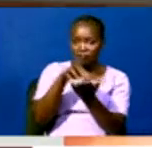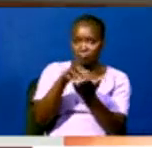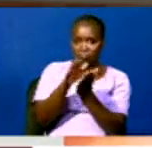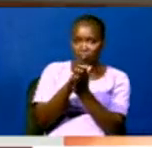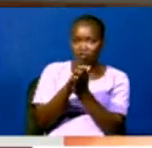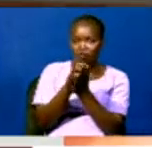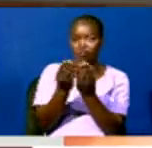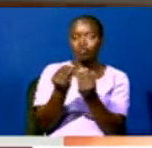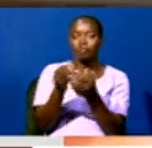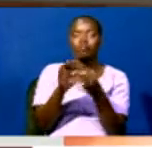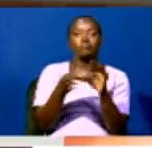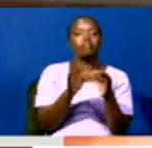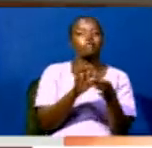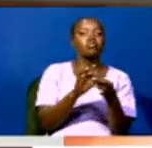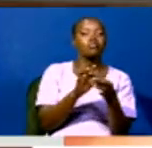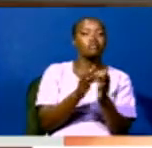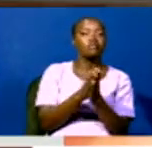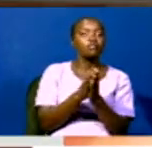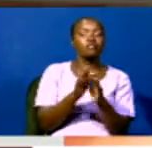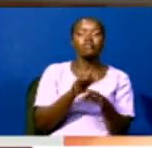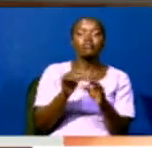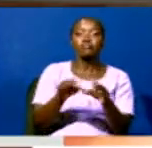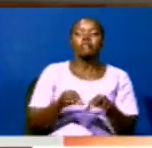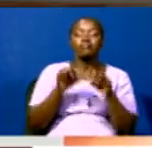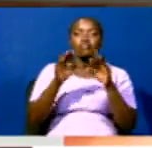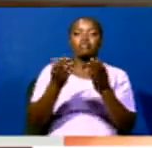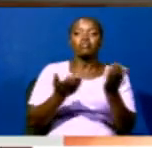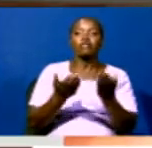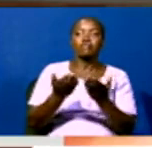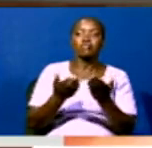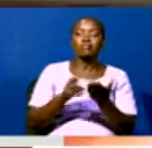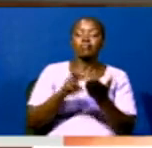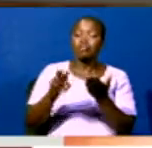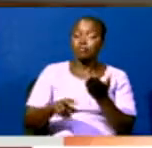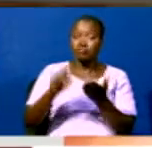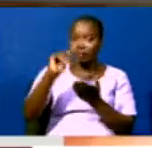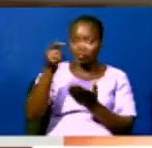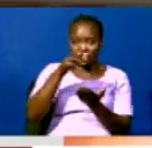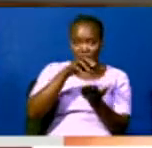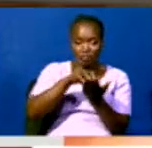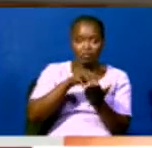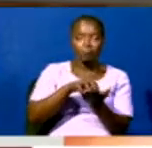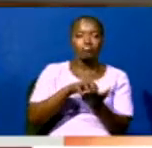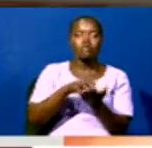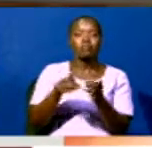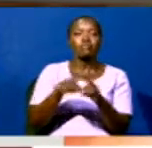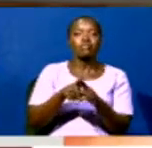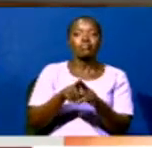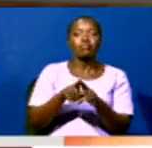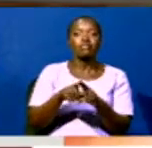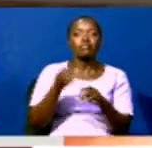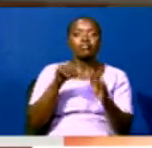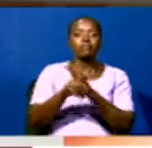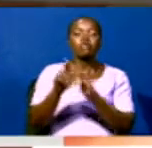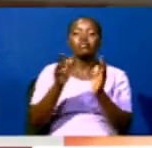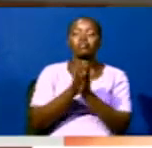of connectivity and called on the Australian businesses to take advantage of Kenya's positioning as a gateway to the